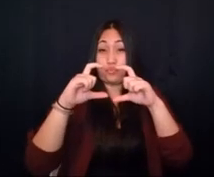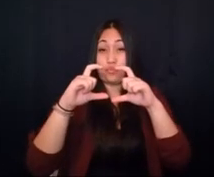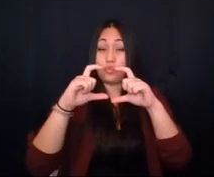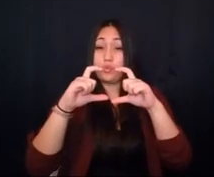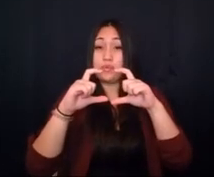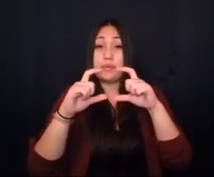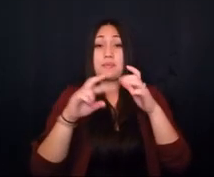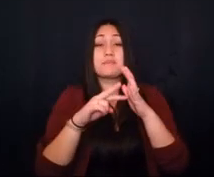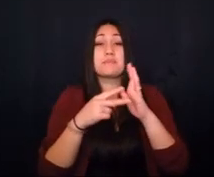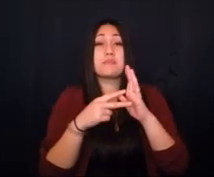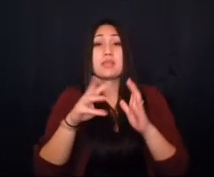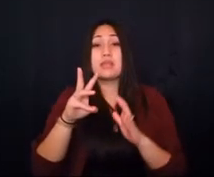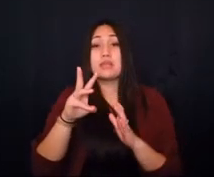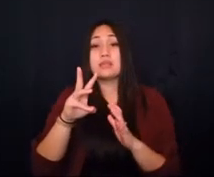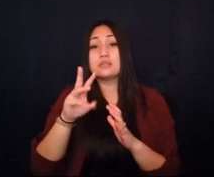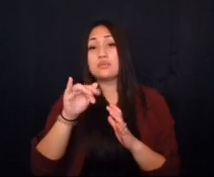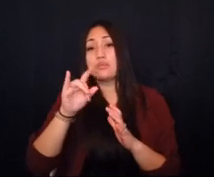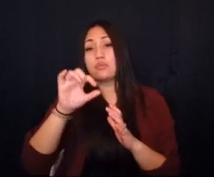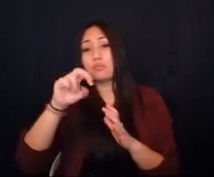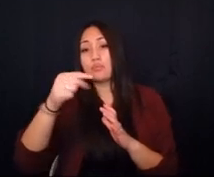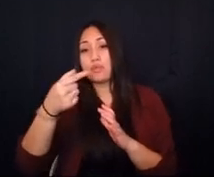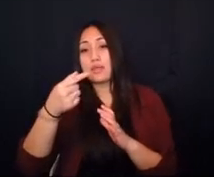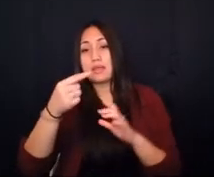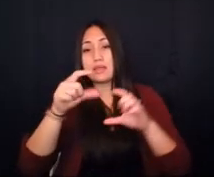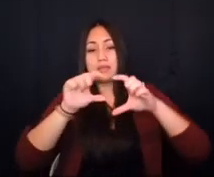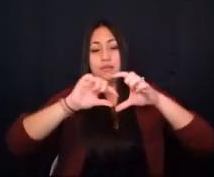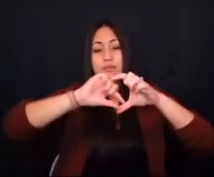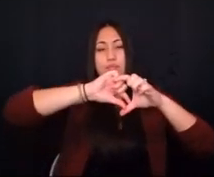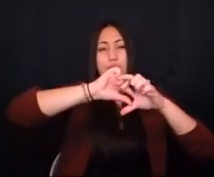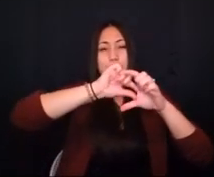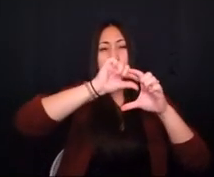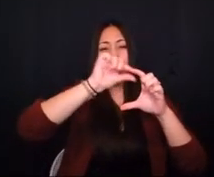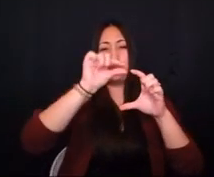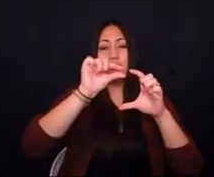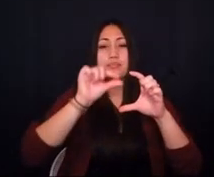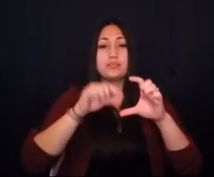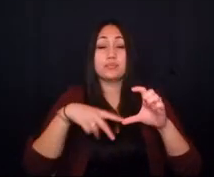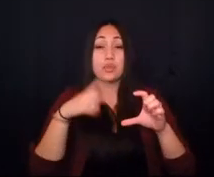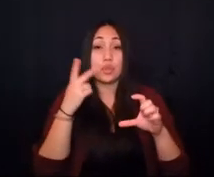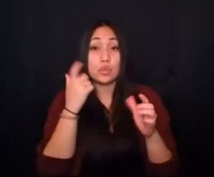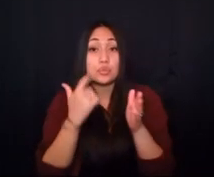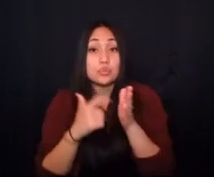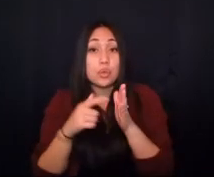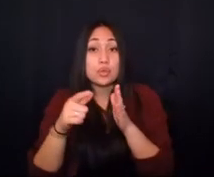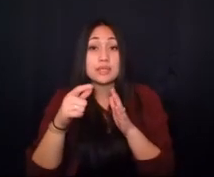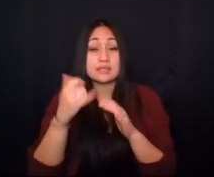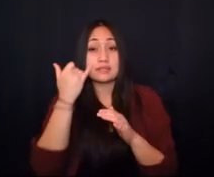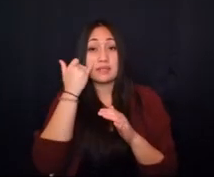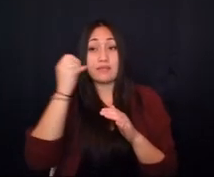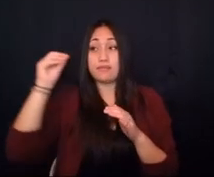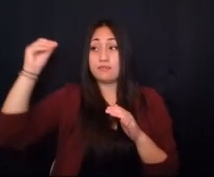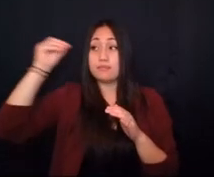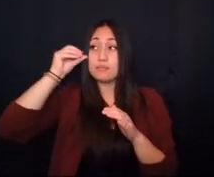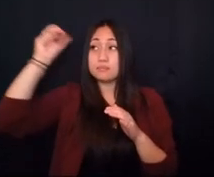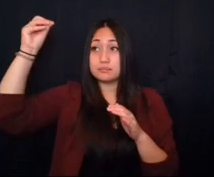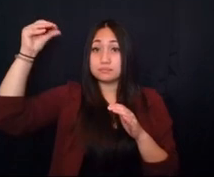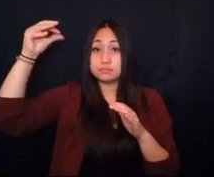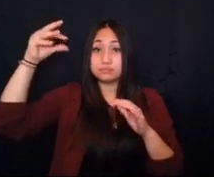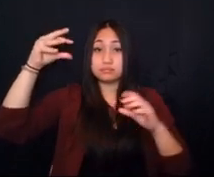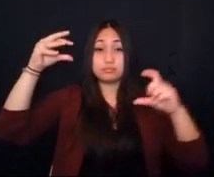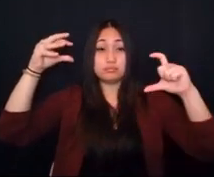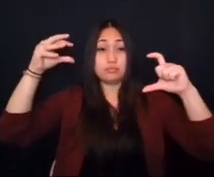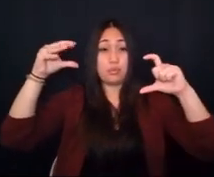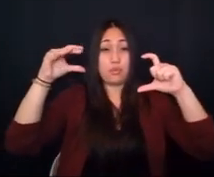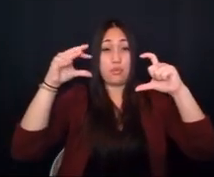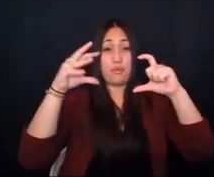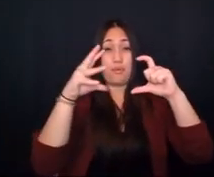waning crescent. As you can see, the shape of the moon depends on where sunlight is hitting the moon in its orbit. Moon phases can be used to track time, and were an